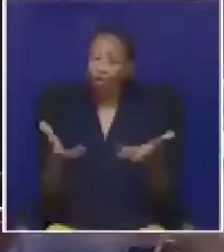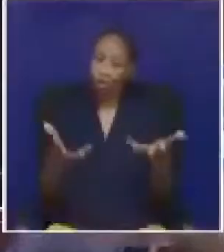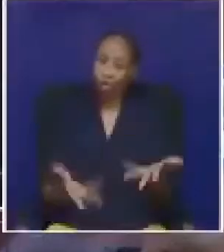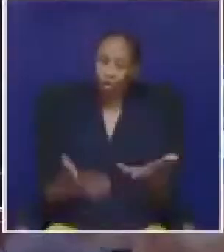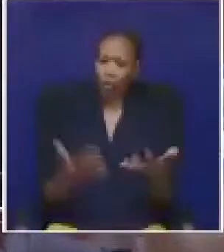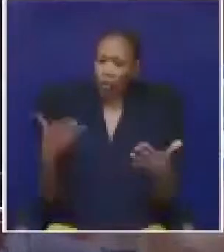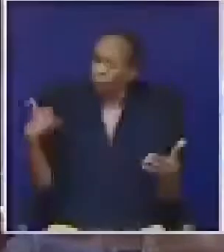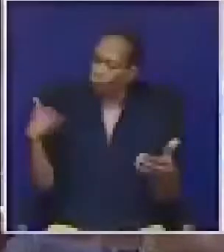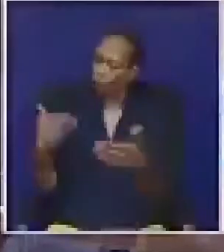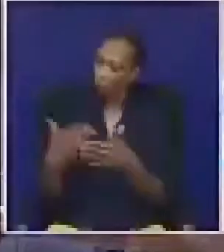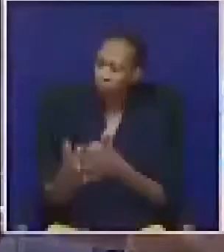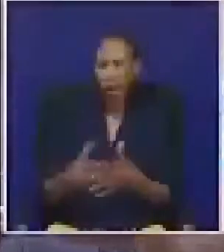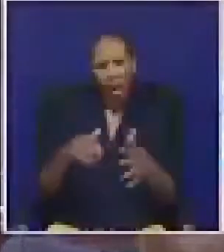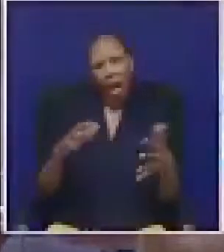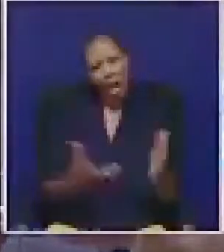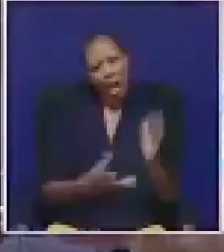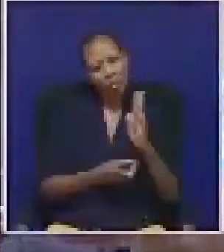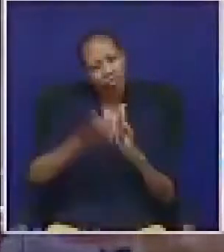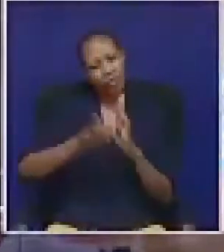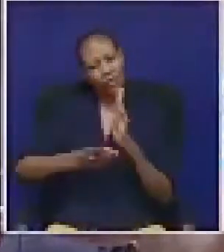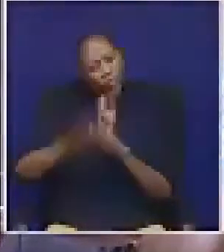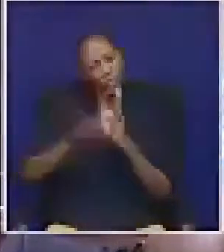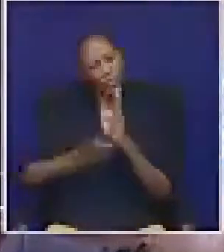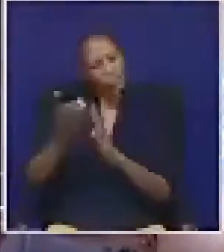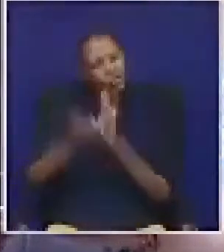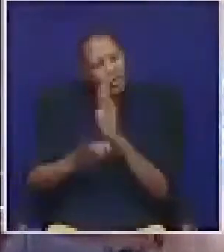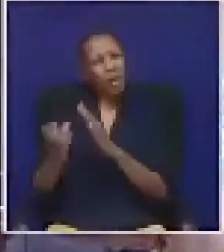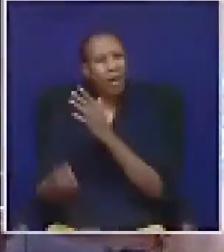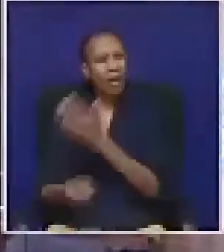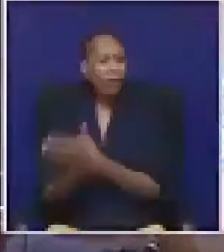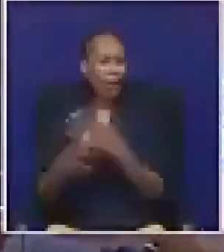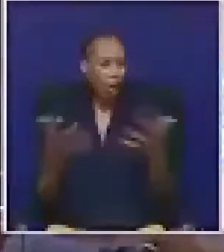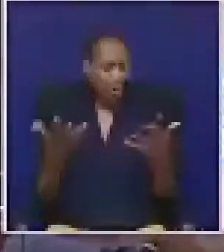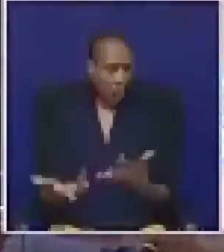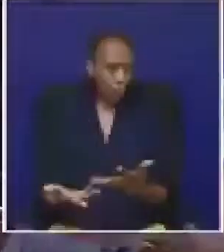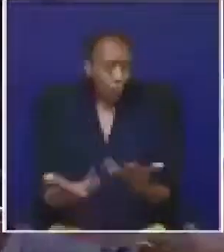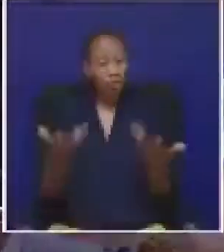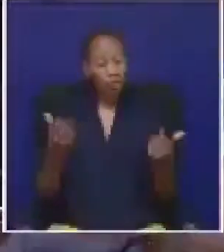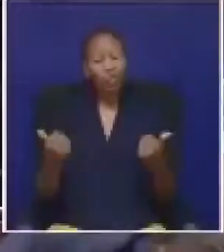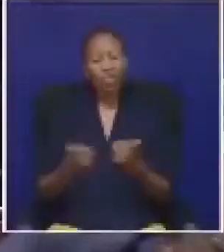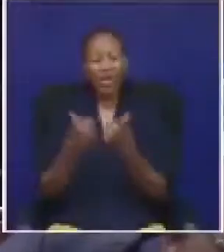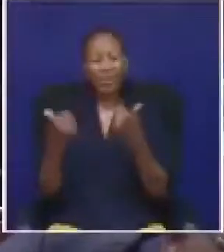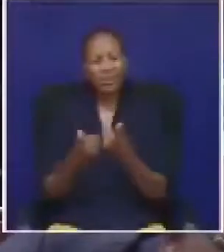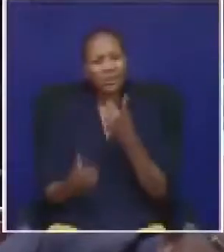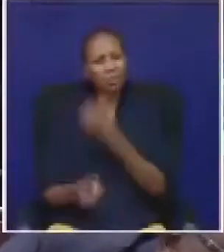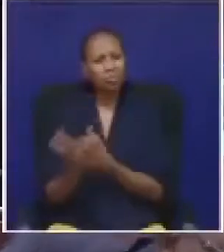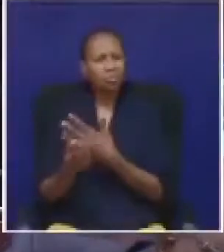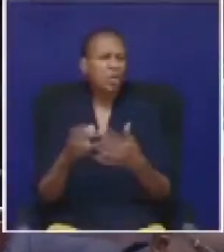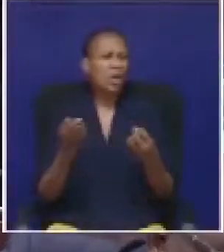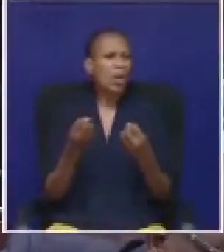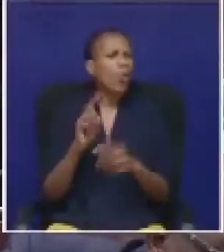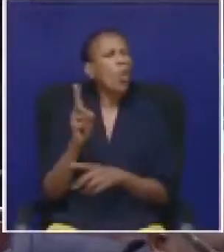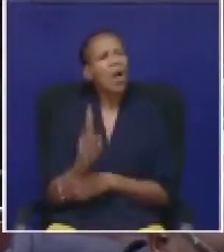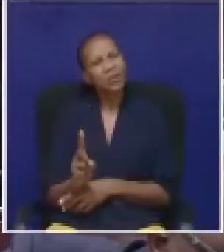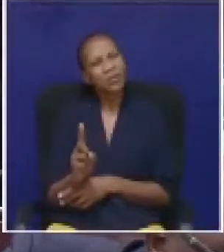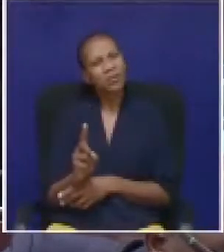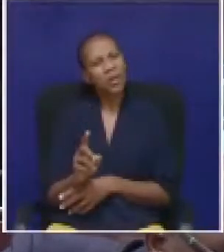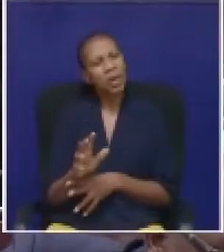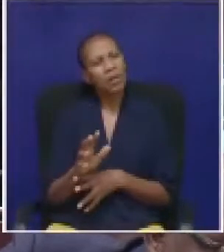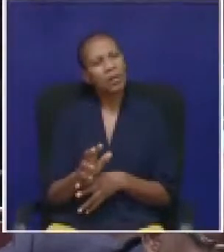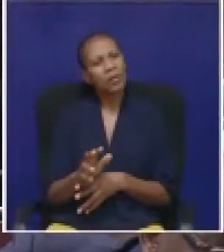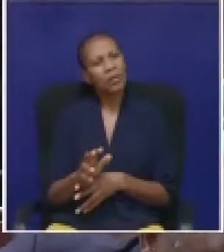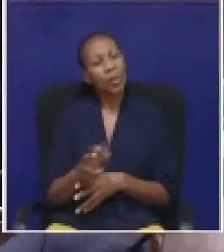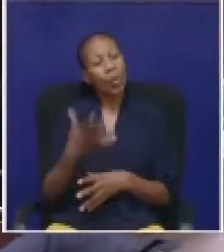in the development of the district development model, and what are the critical challenges to overcome to ensure